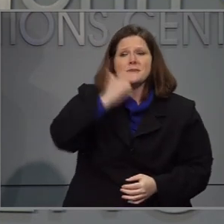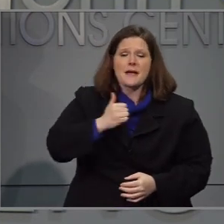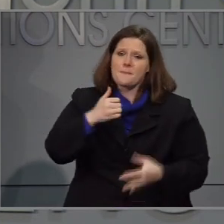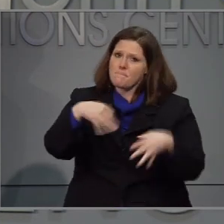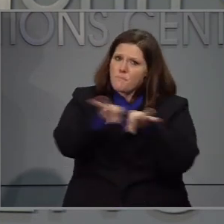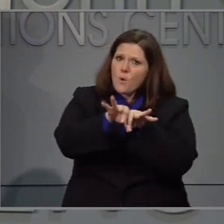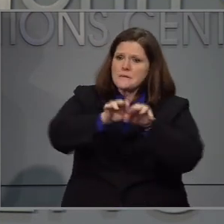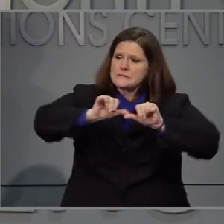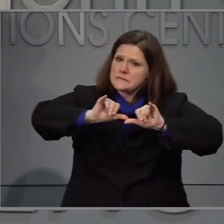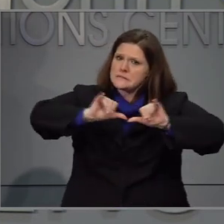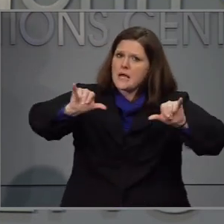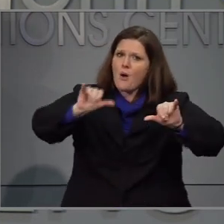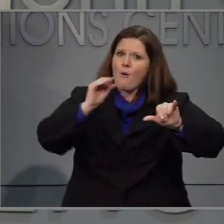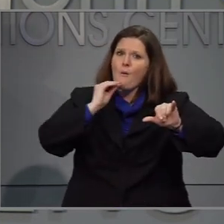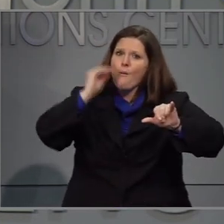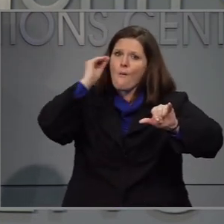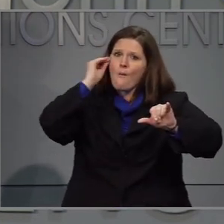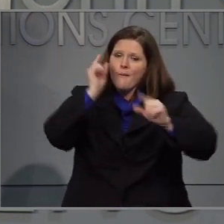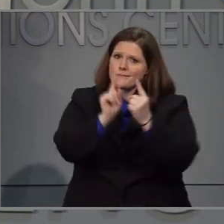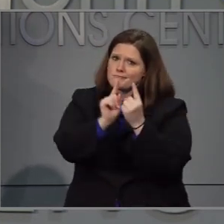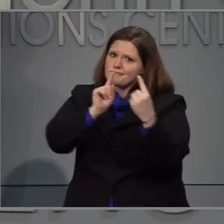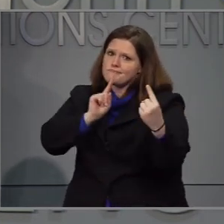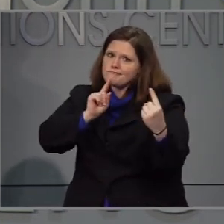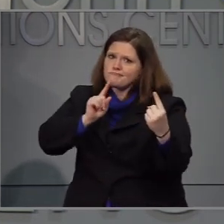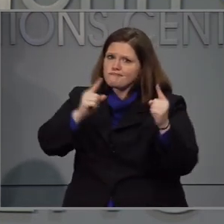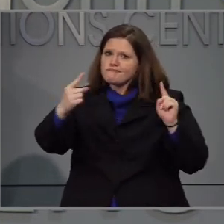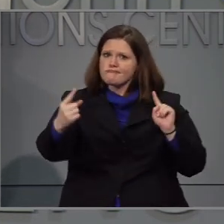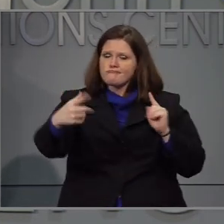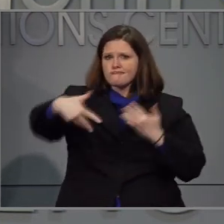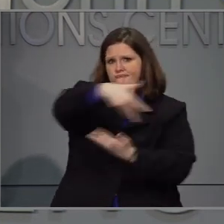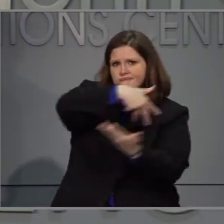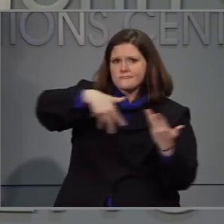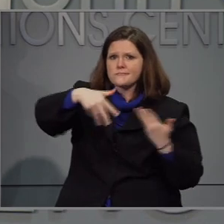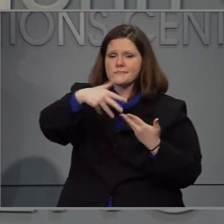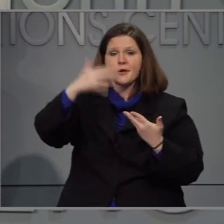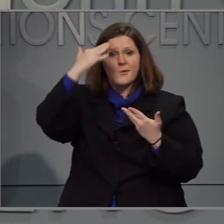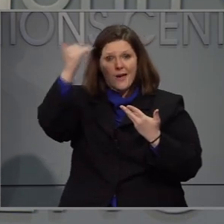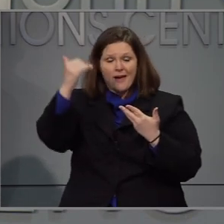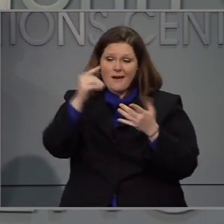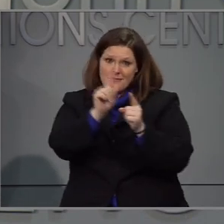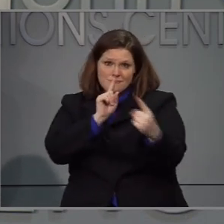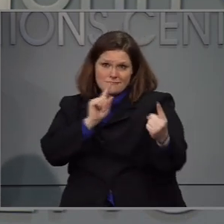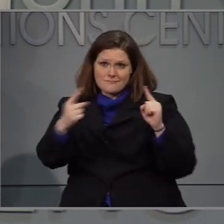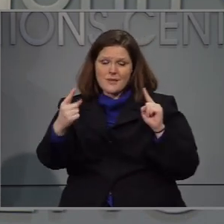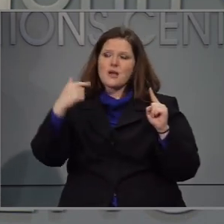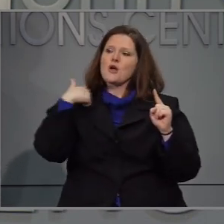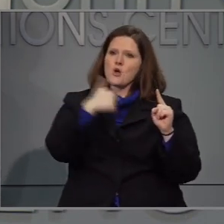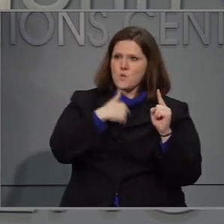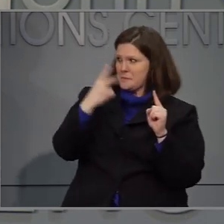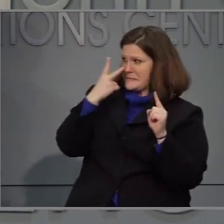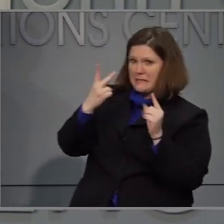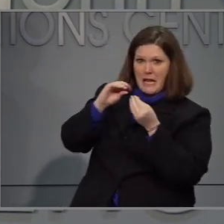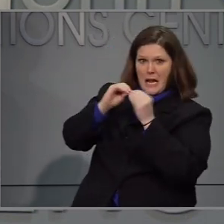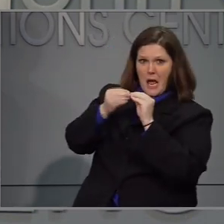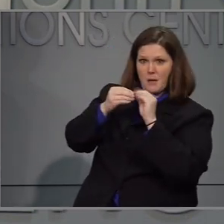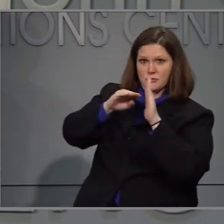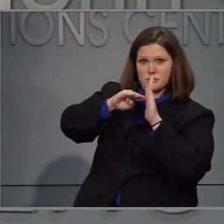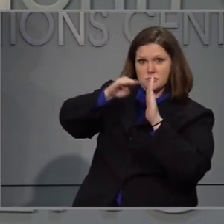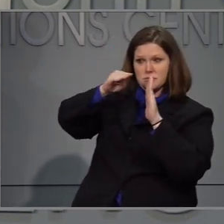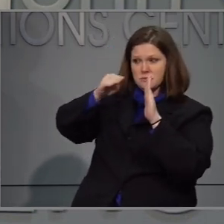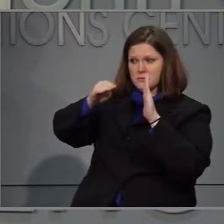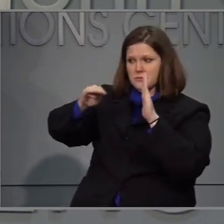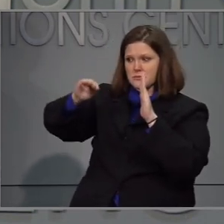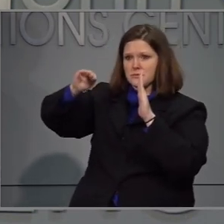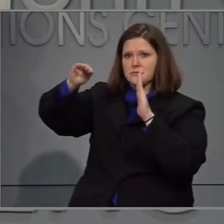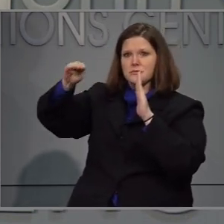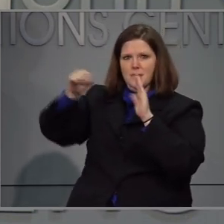stay distanced to stop the spread in order to improve the trend lines that Secretary Cohen shared with us today. Let's